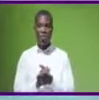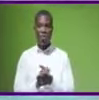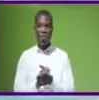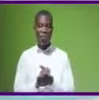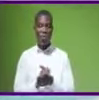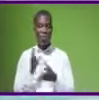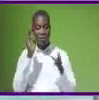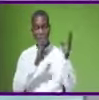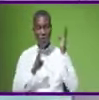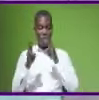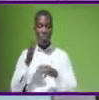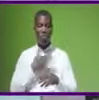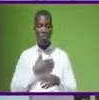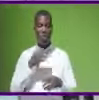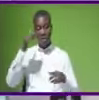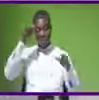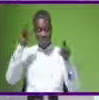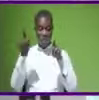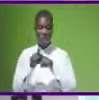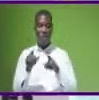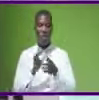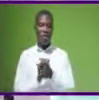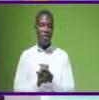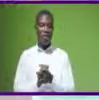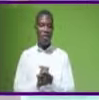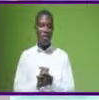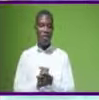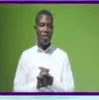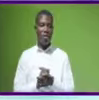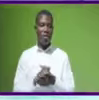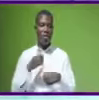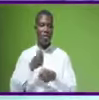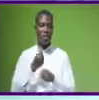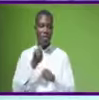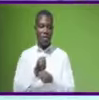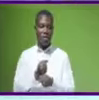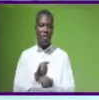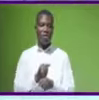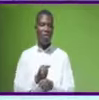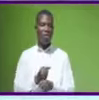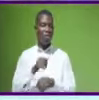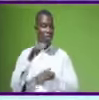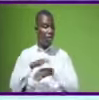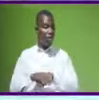any baby. Emma, one so as sorry as Semneso.